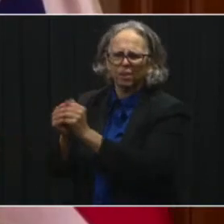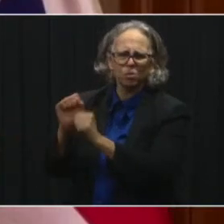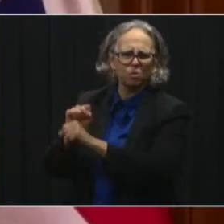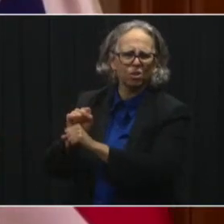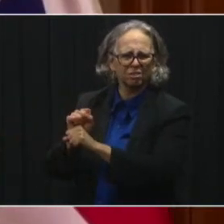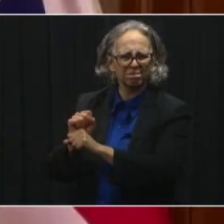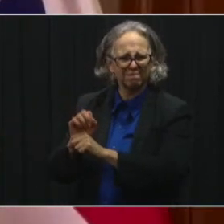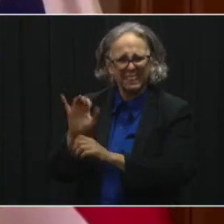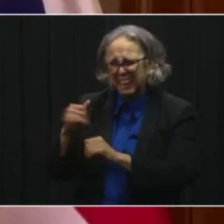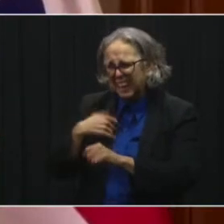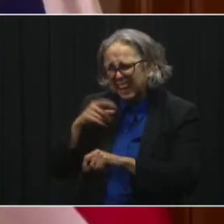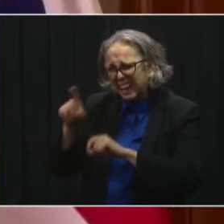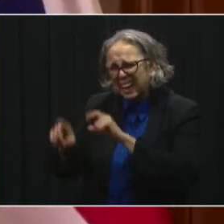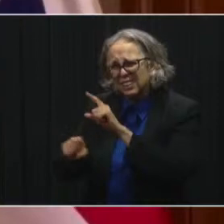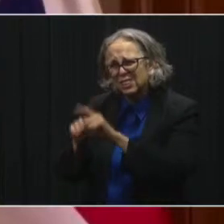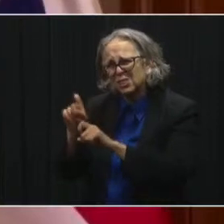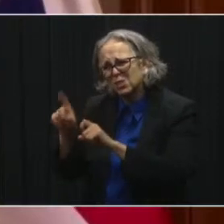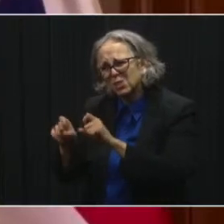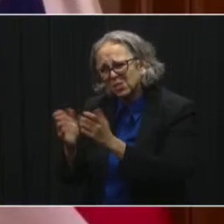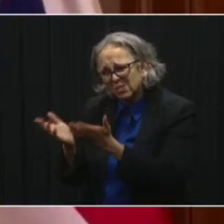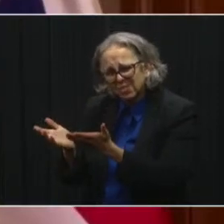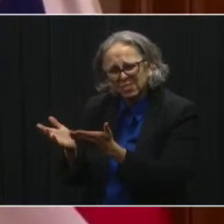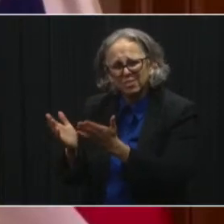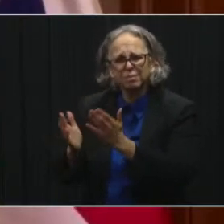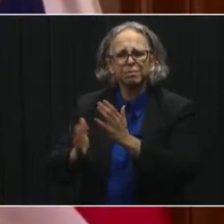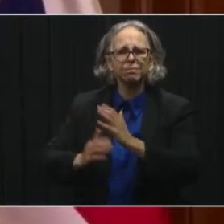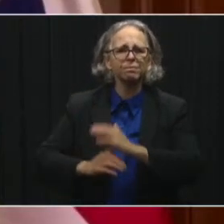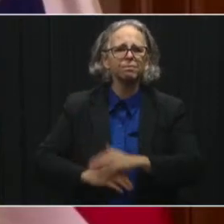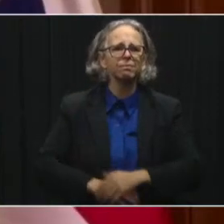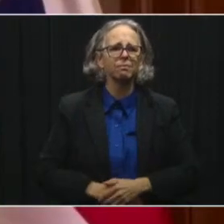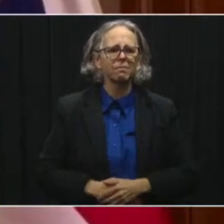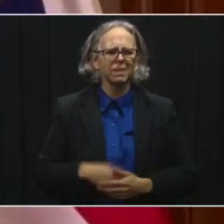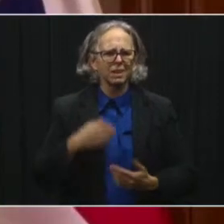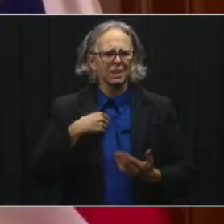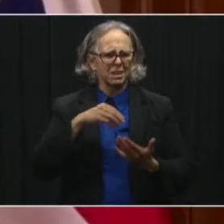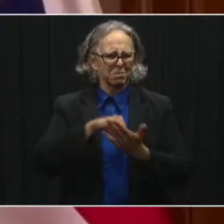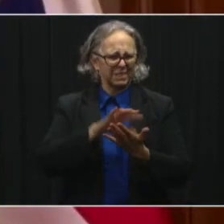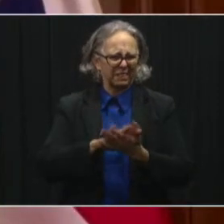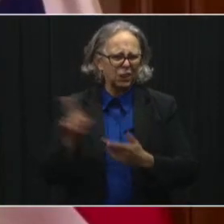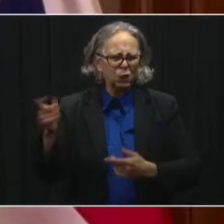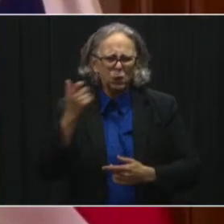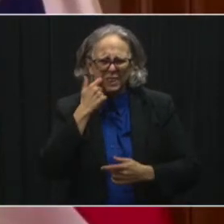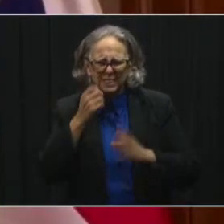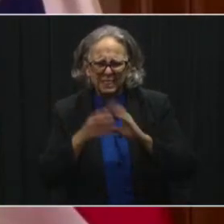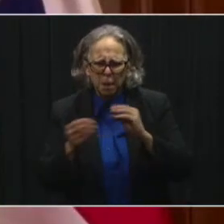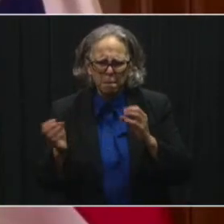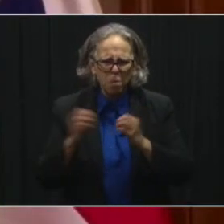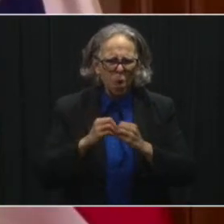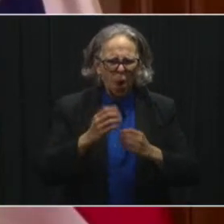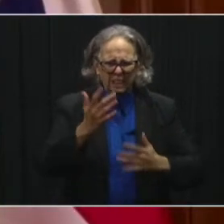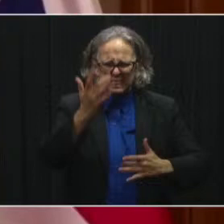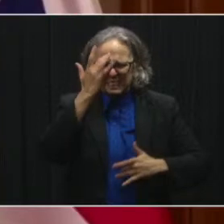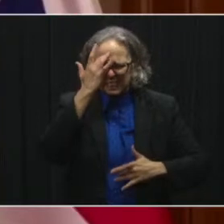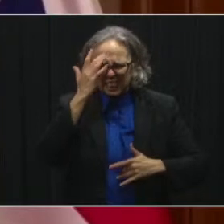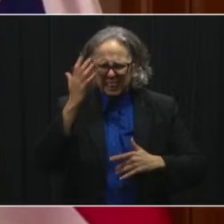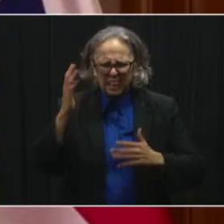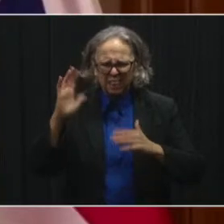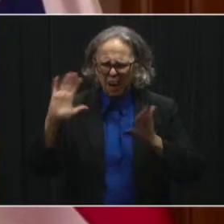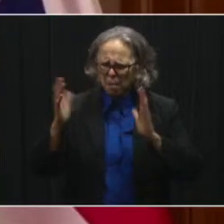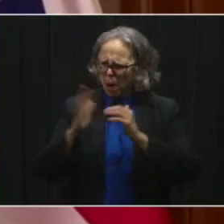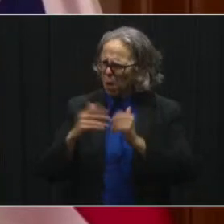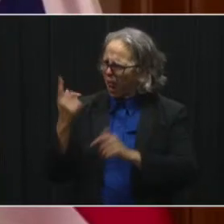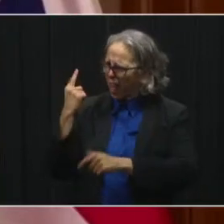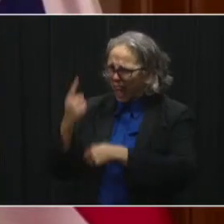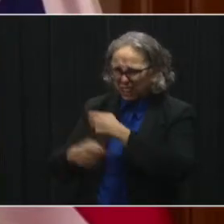couple questions. I wrote down, you said they are sicker, and it sounds like they're younger as